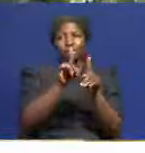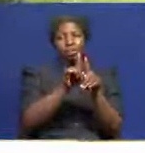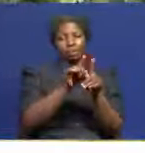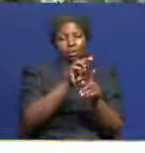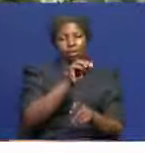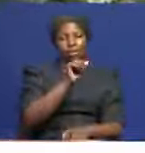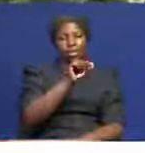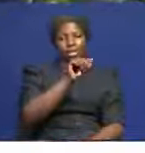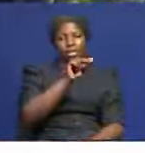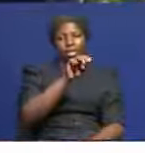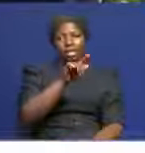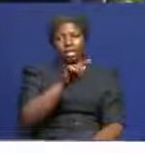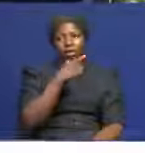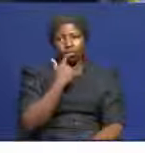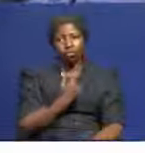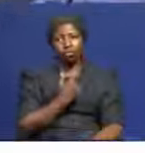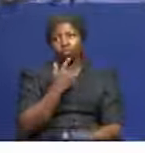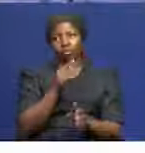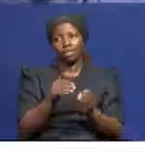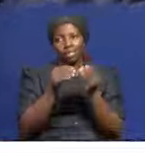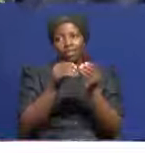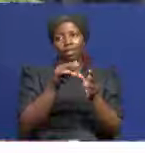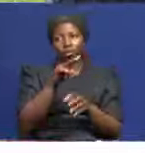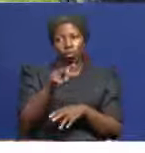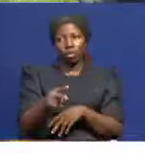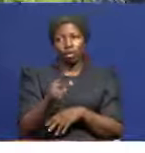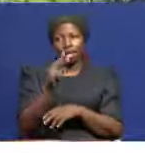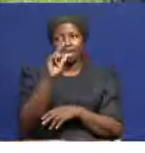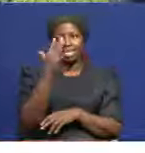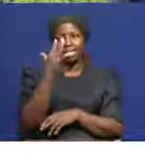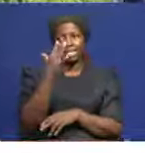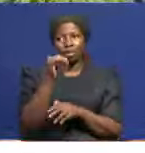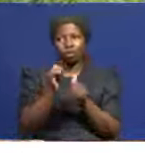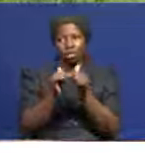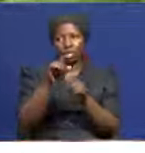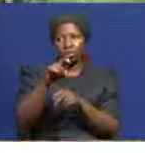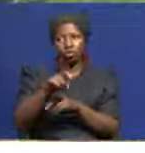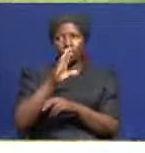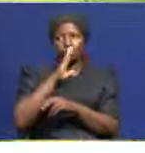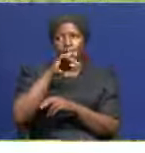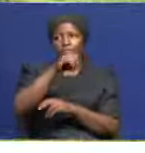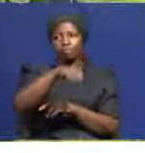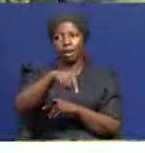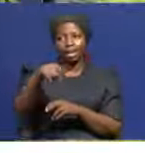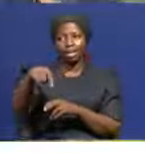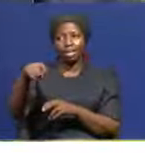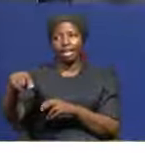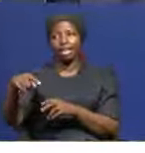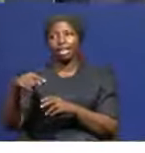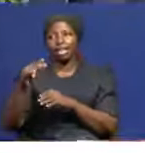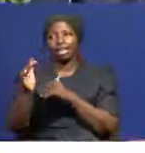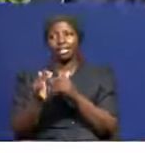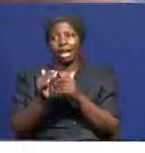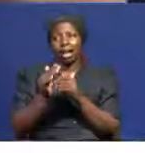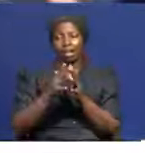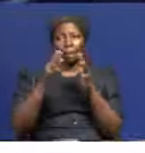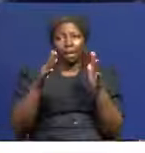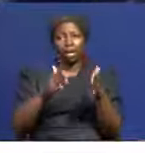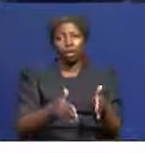Ventures, who donated 2,000 tree seedlings that are to be planted along major roads within the